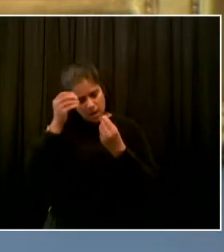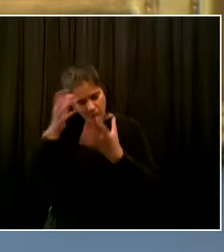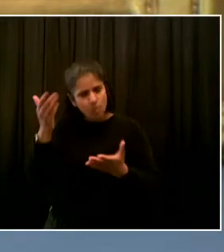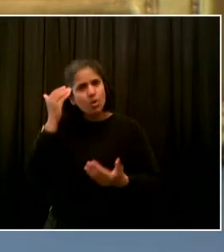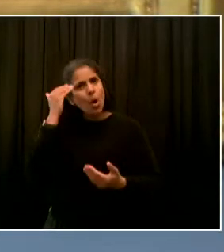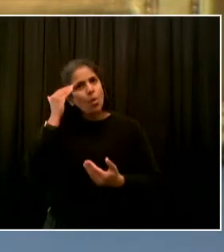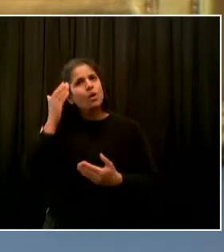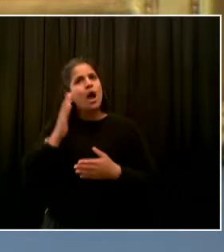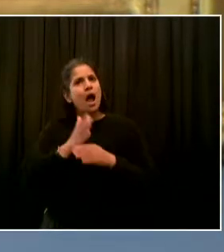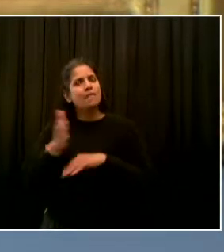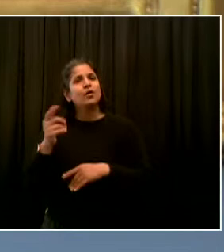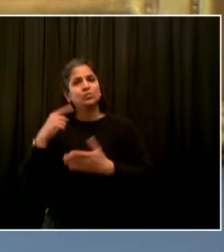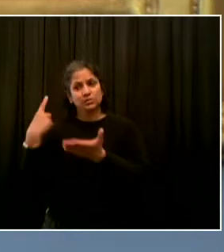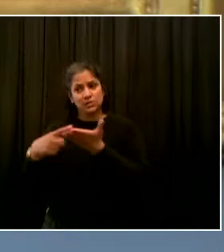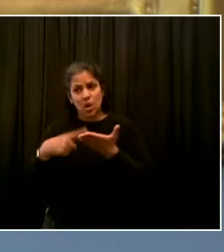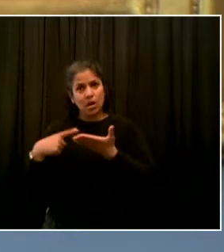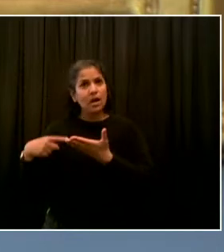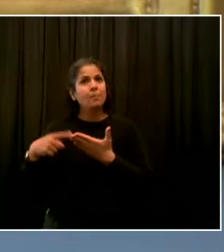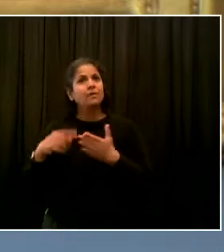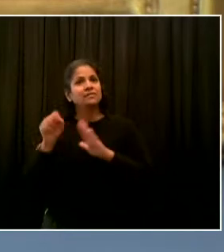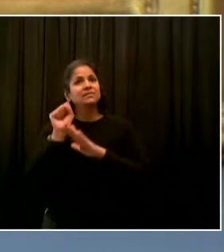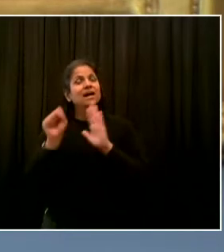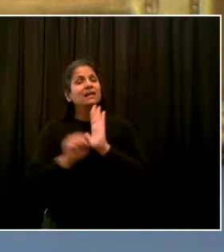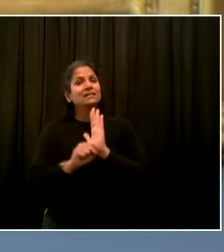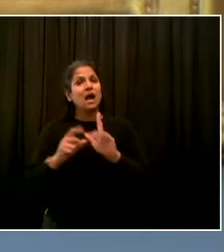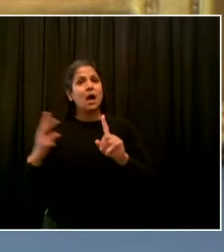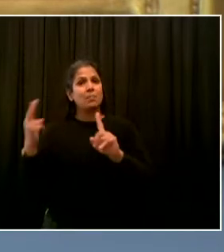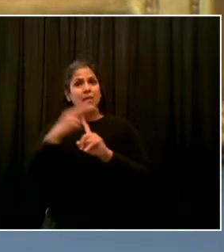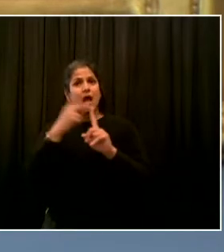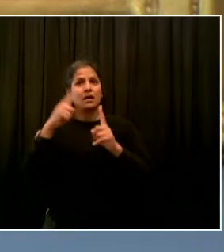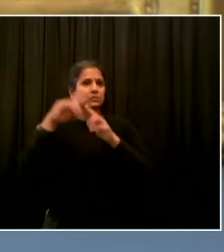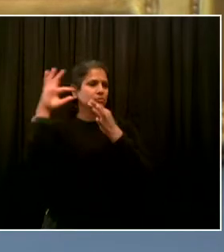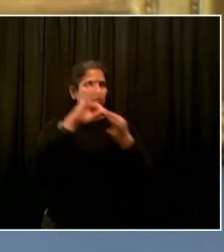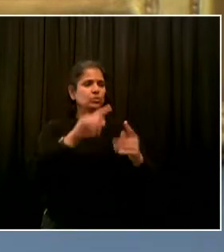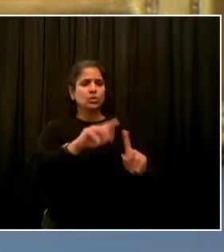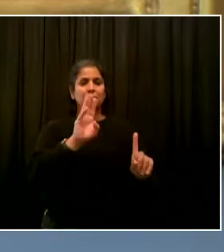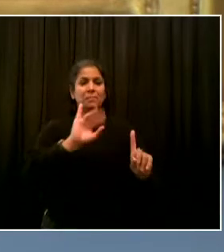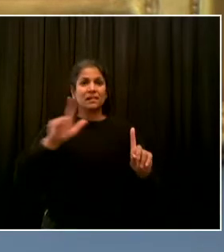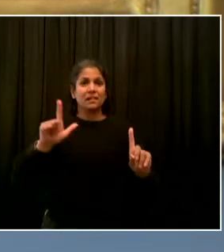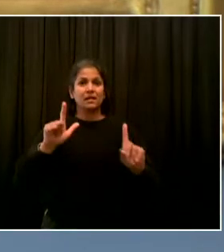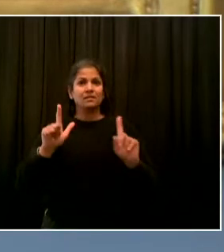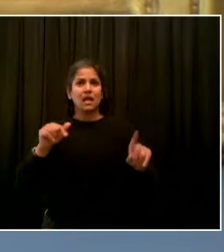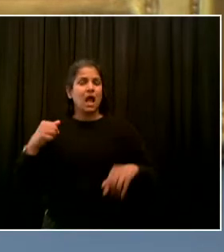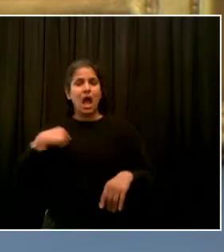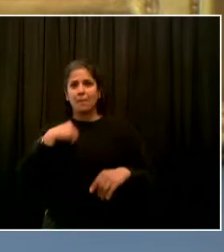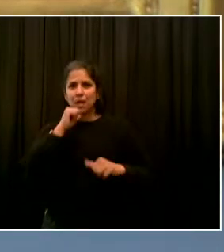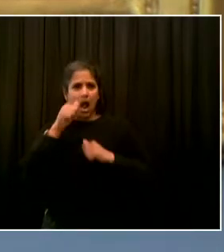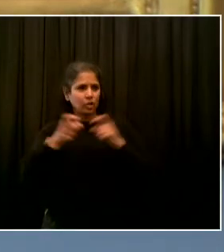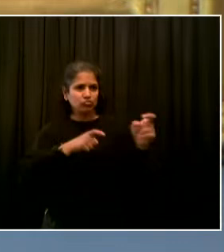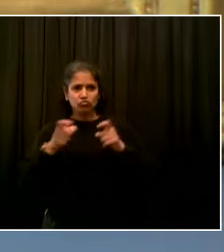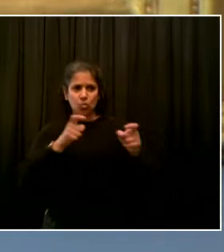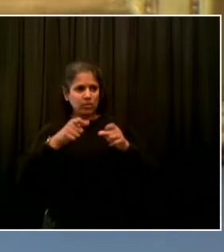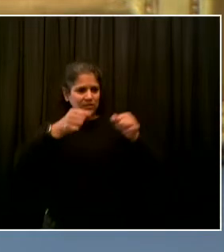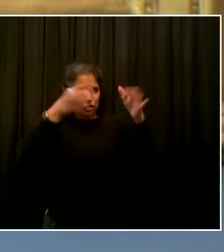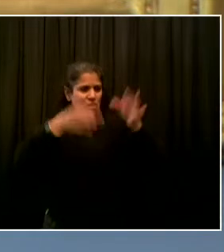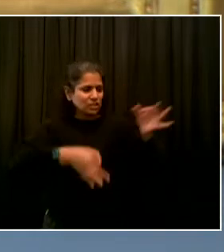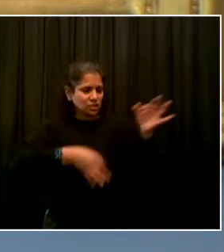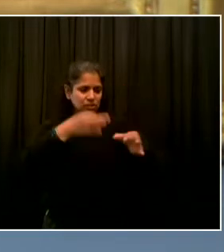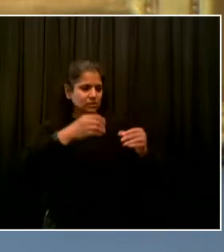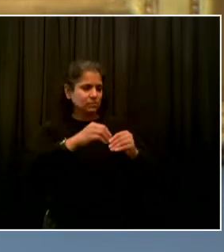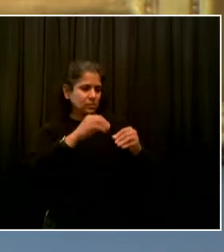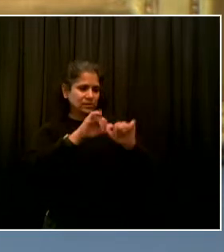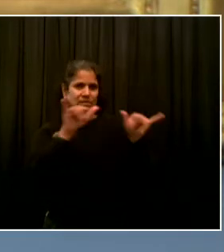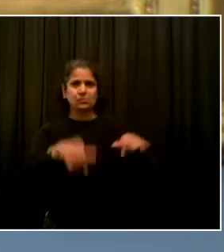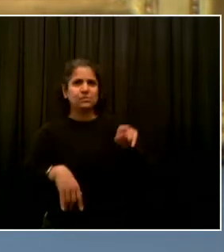and apply for the appeal. And based on that, we're not in control of our judicial system. Based on what the judge tells us, we're going to